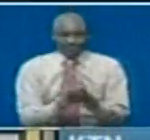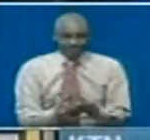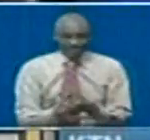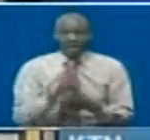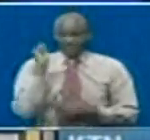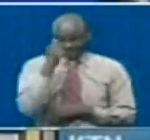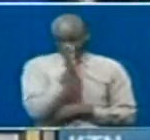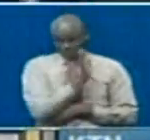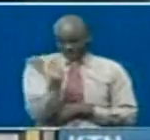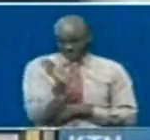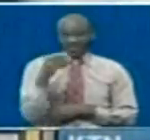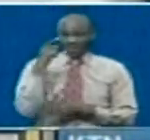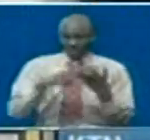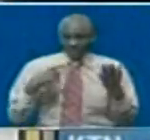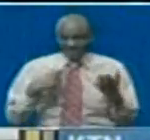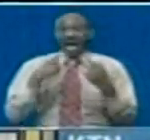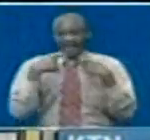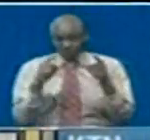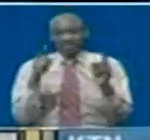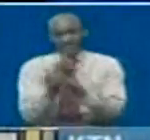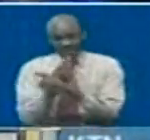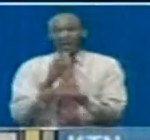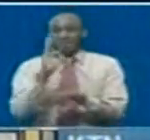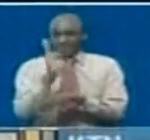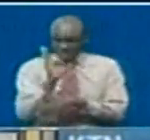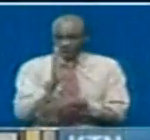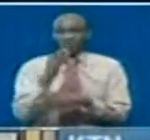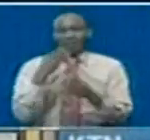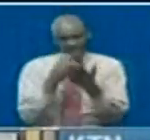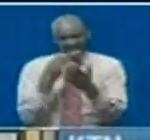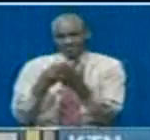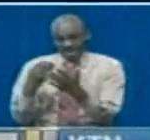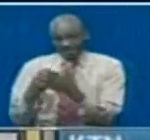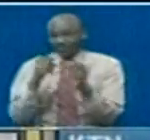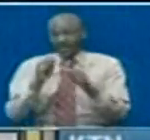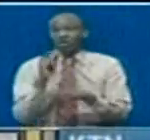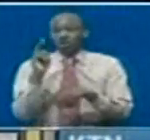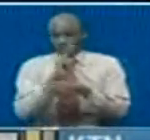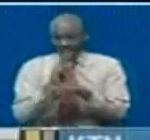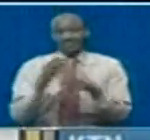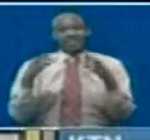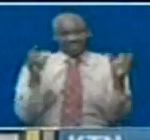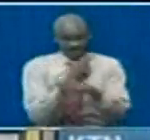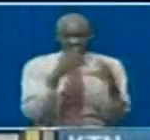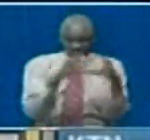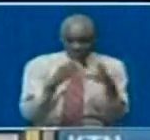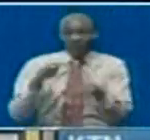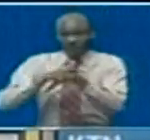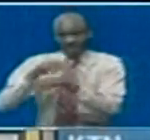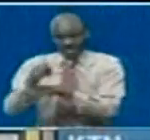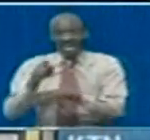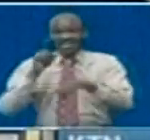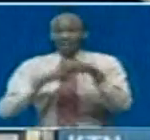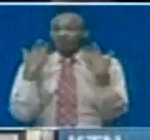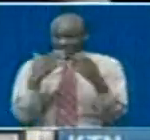President Obama is expected to announce several billions of dollars in investment commitments by U.S. firms on the African continent by the end